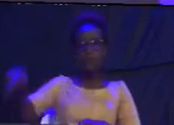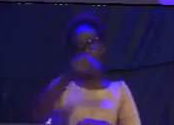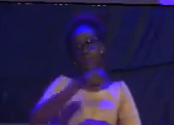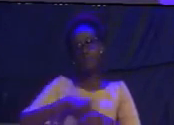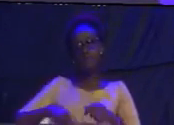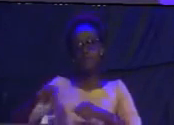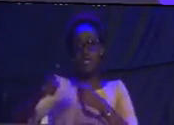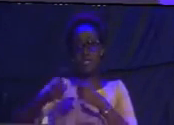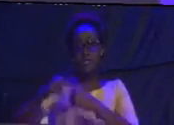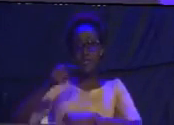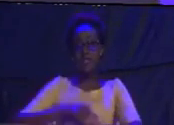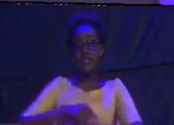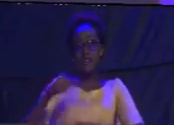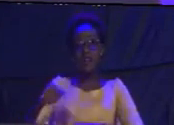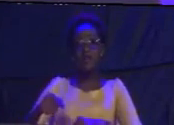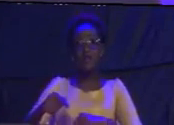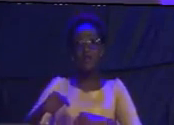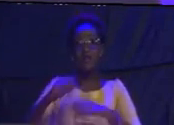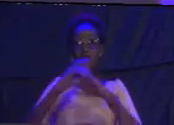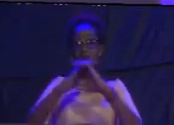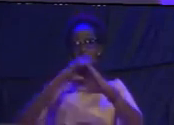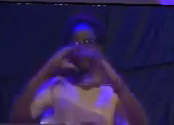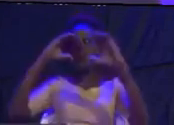seven times, blow the horns